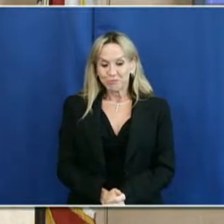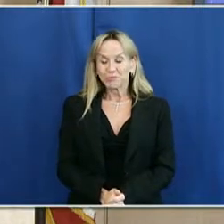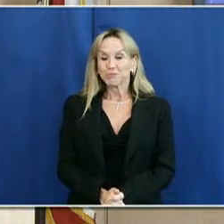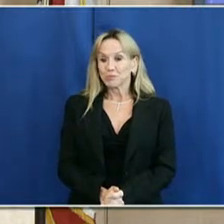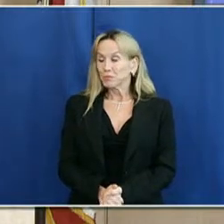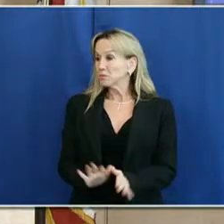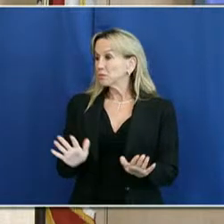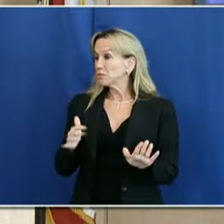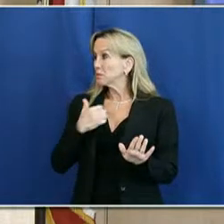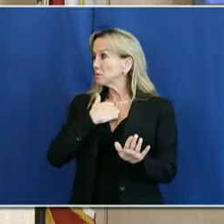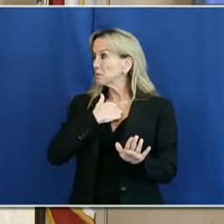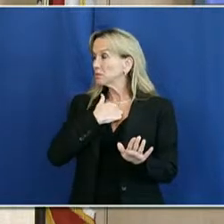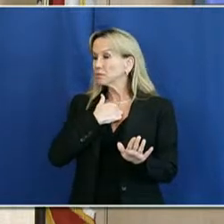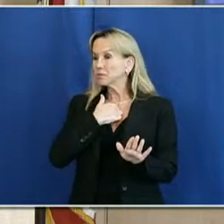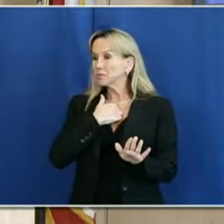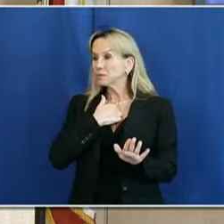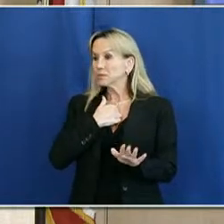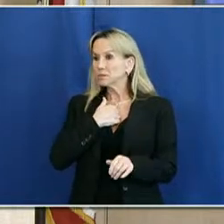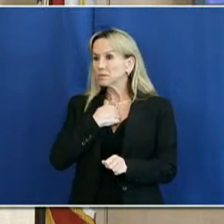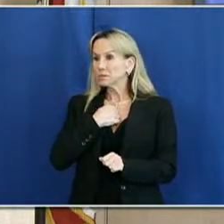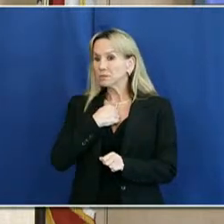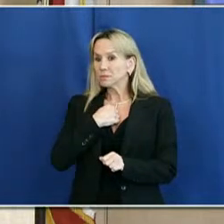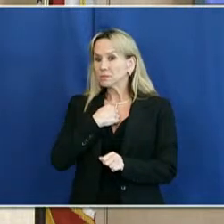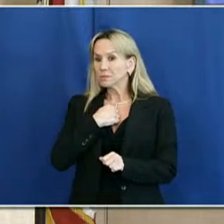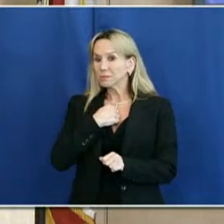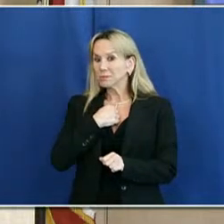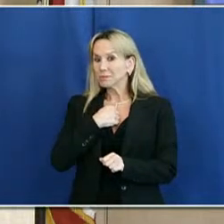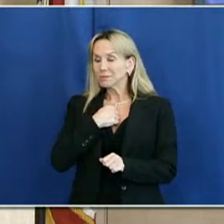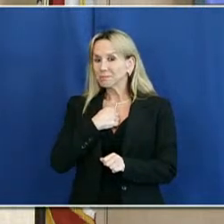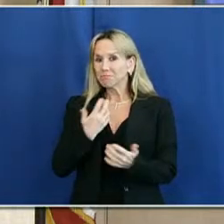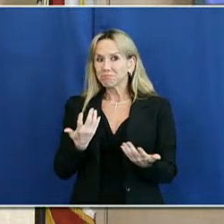Hi, apologies, Ginger had to step away.